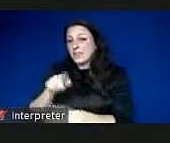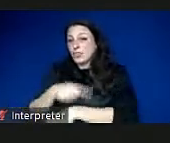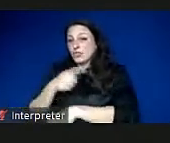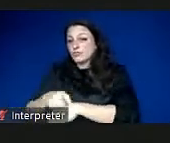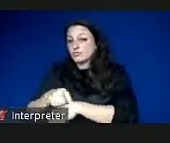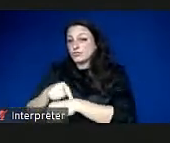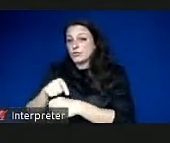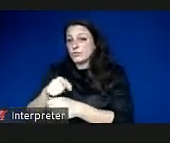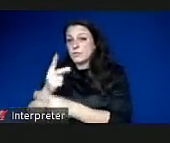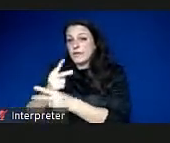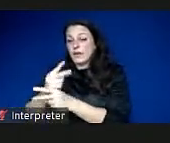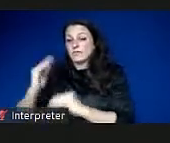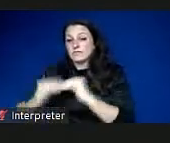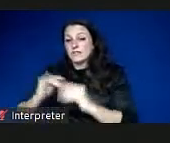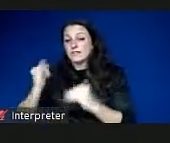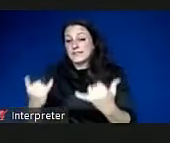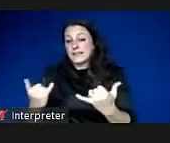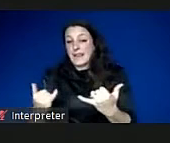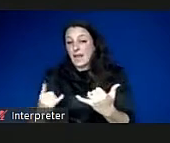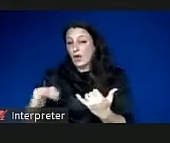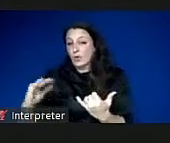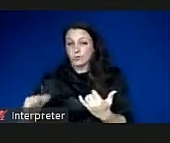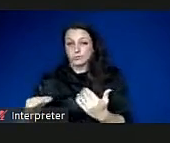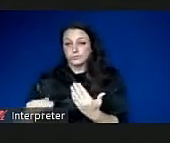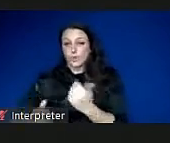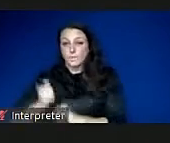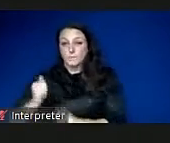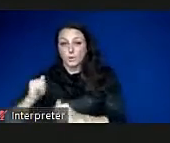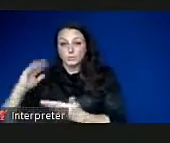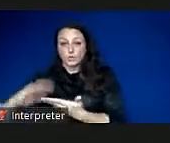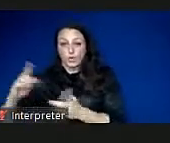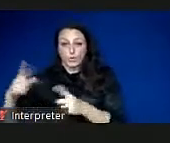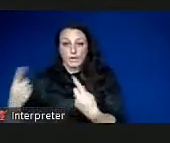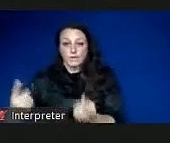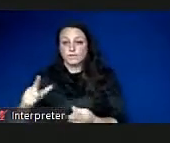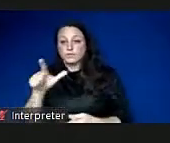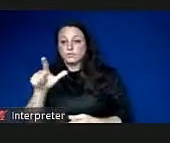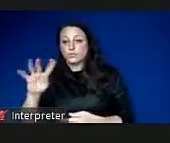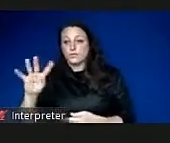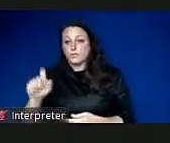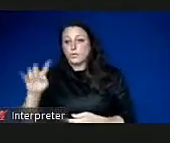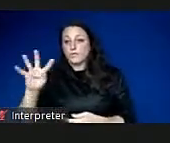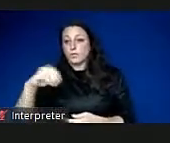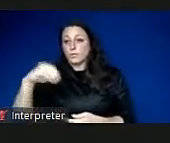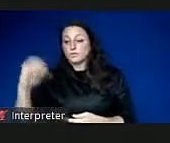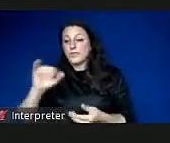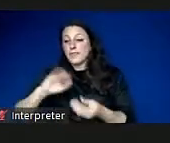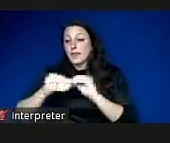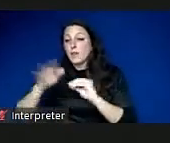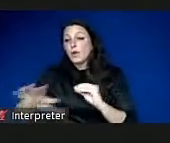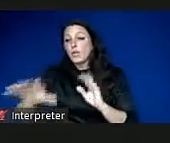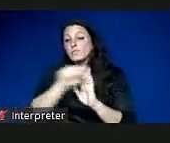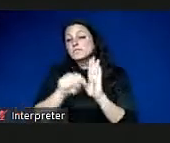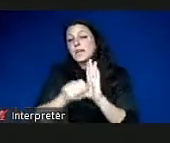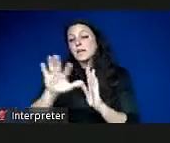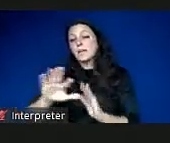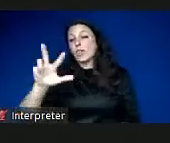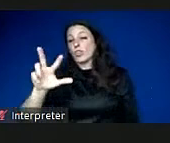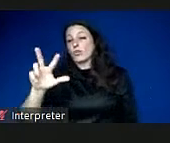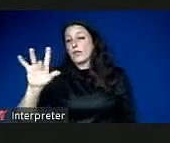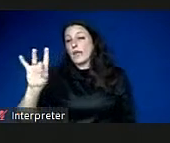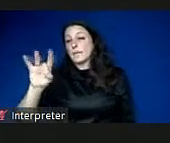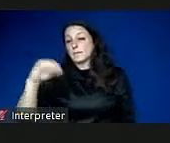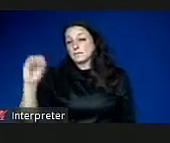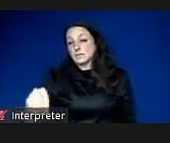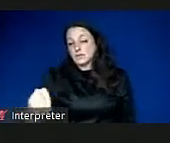lowest ever percentage at 24.4%. Bonnie shared with us that that number statewide is around 38%. So you